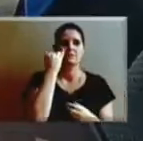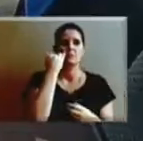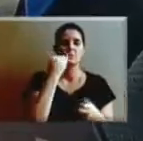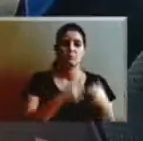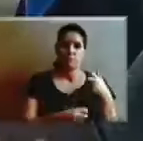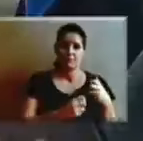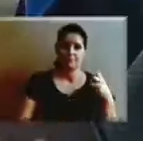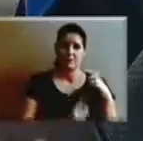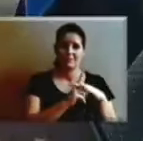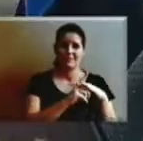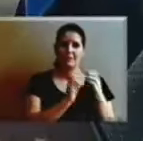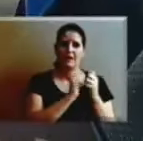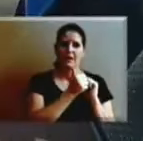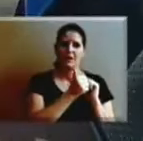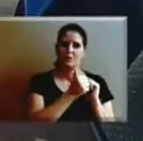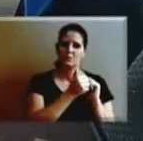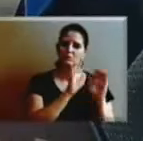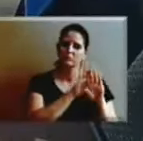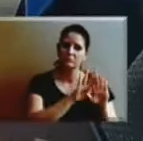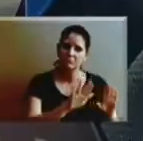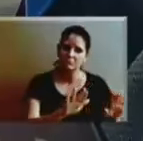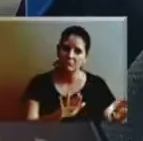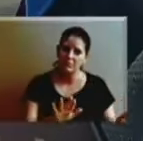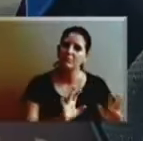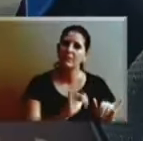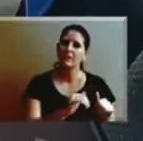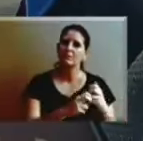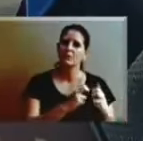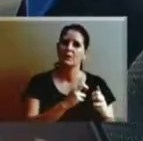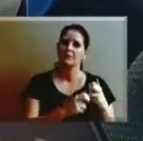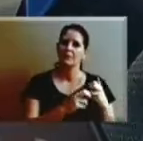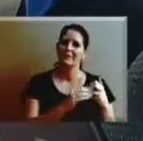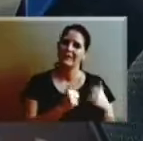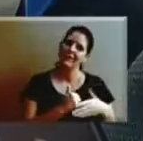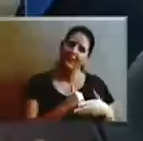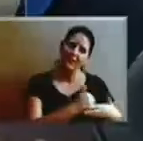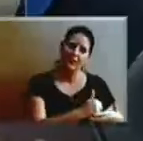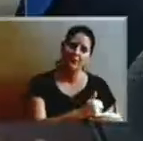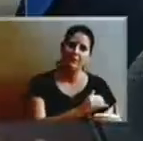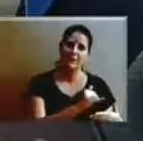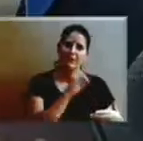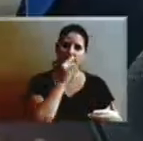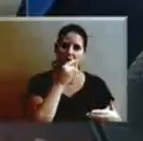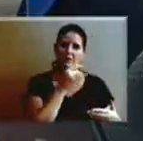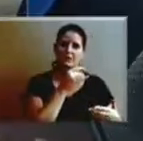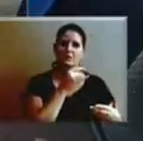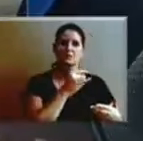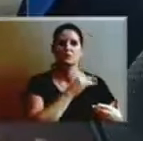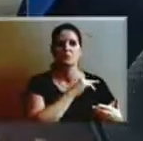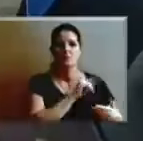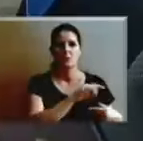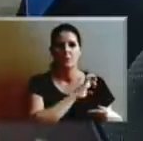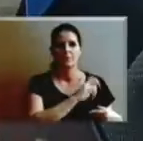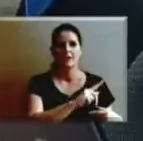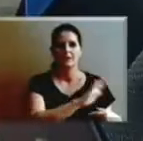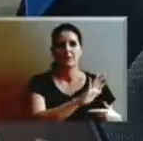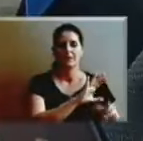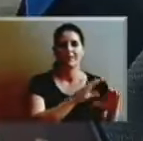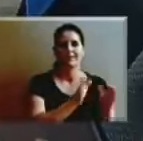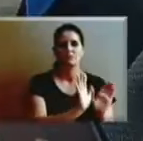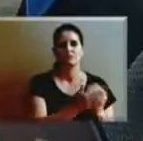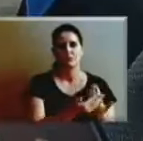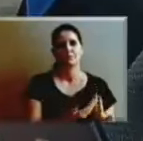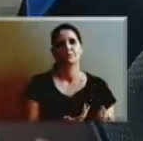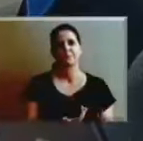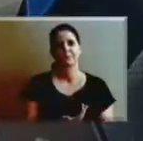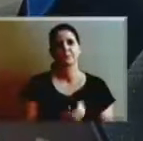then following restorative type practices that enable a child to get back to their classroom as quickly as